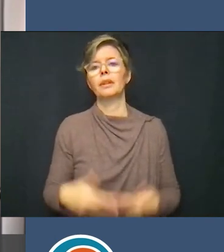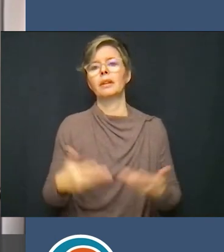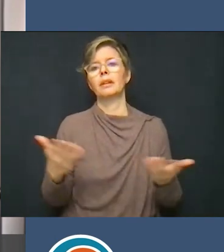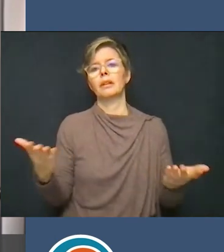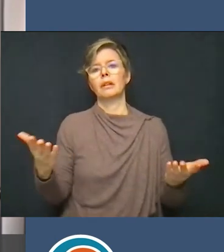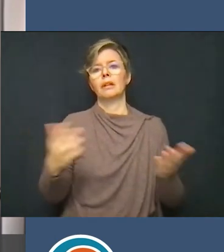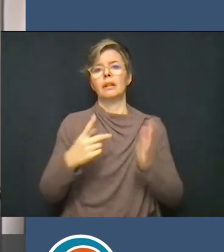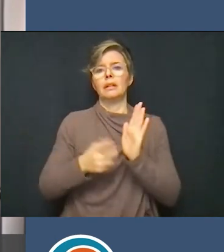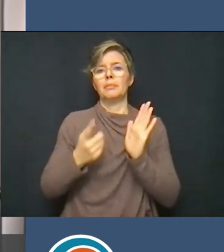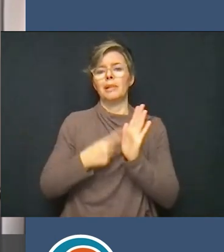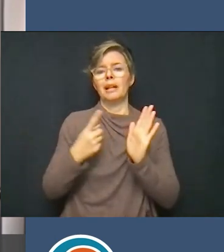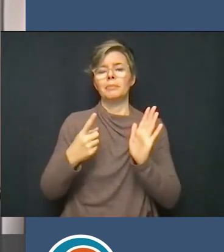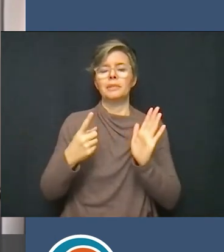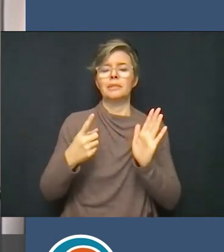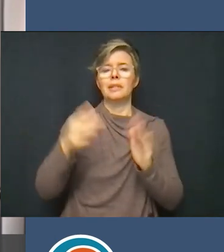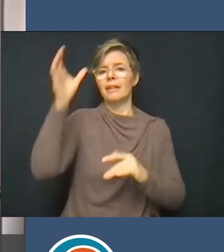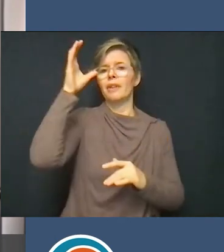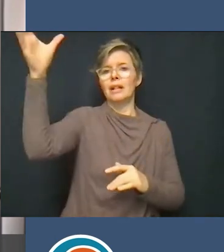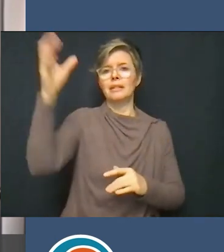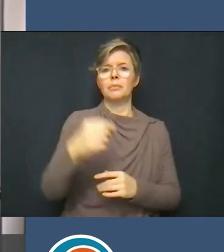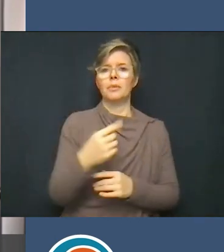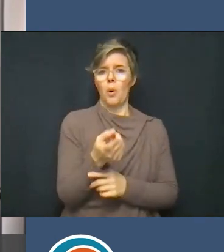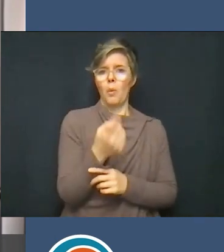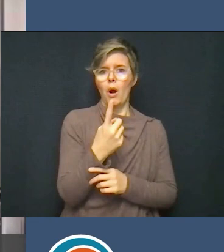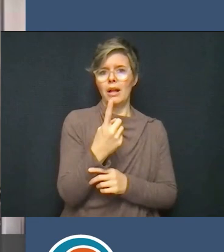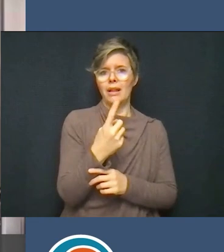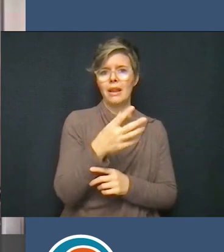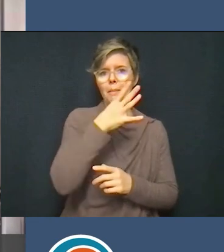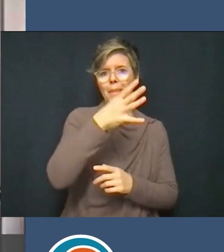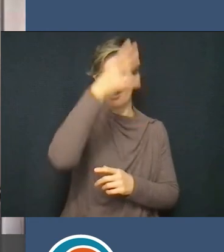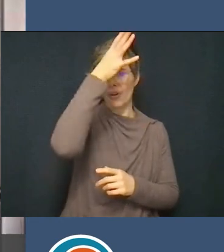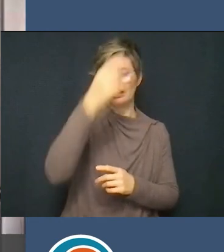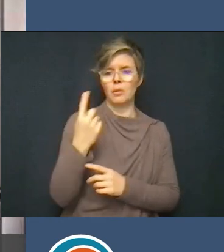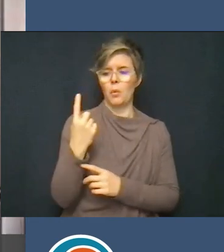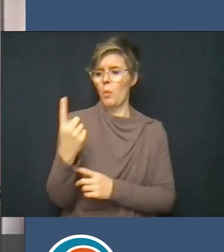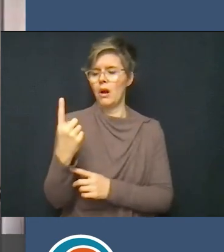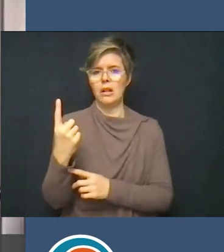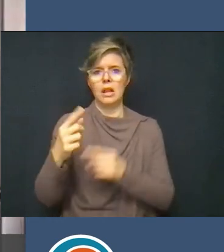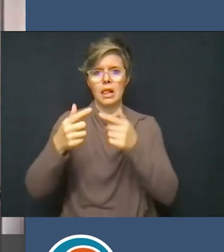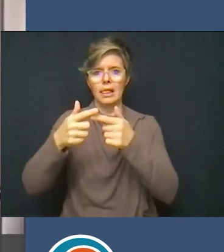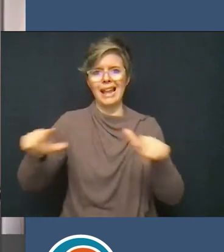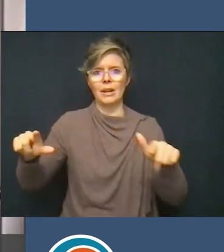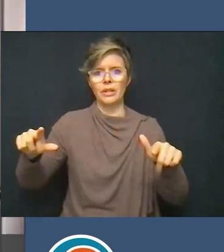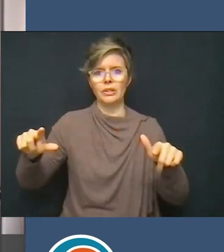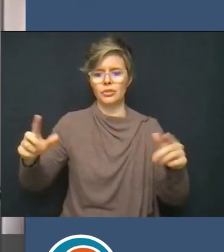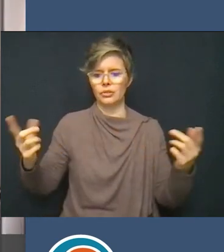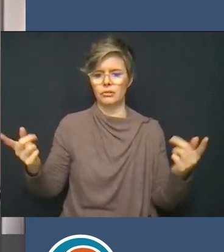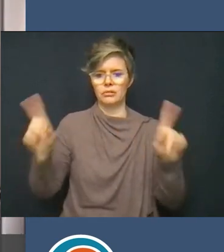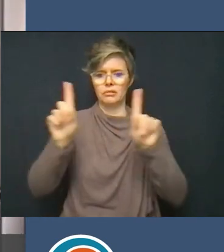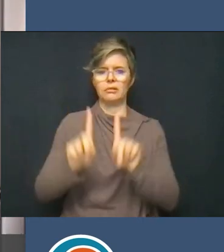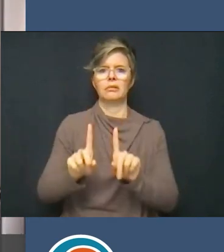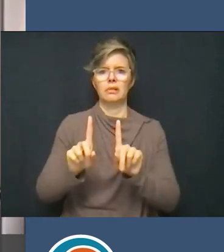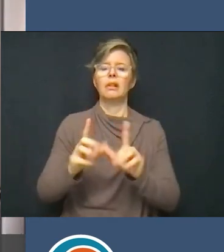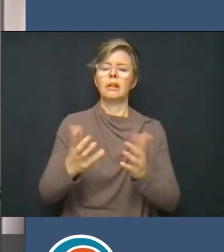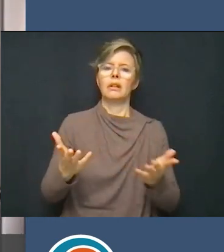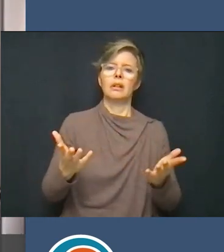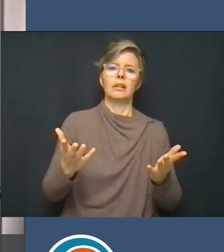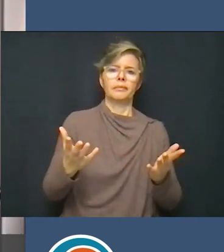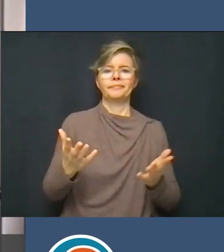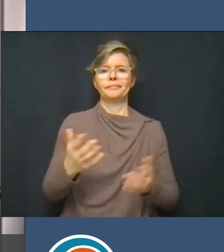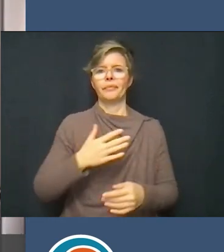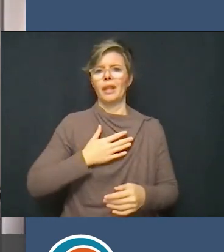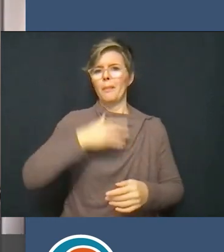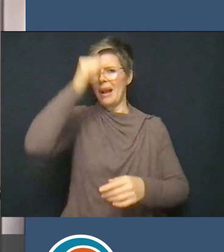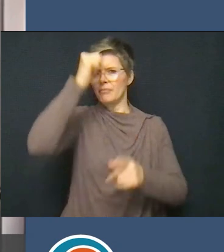parent, one language. And there's some proponents for that sort of approach. I'll use my brother